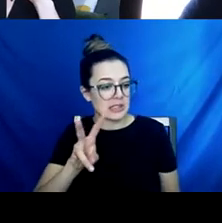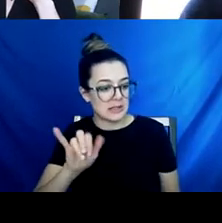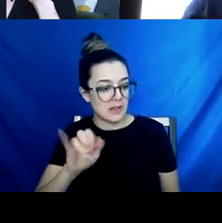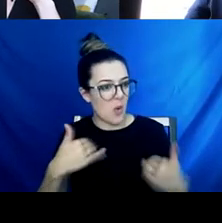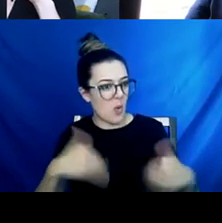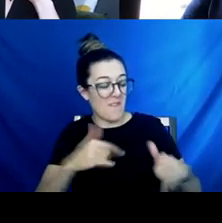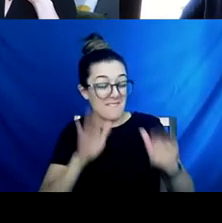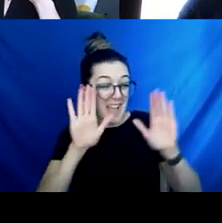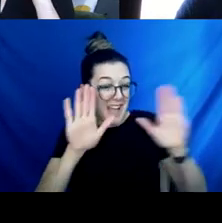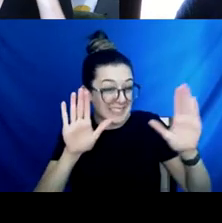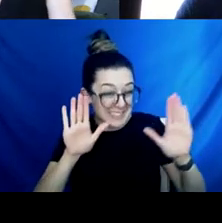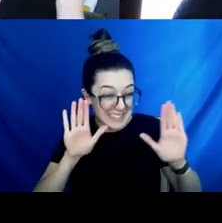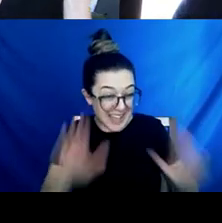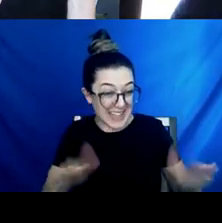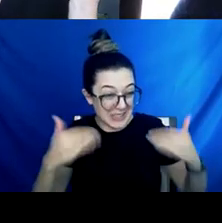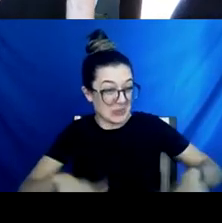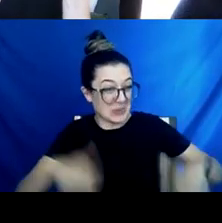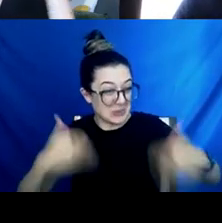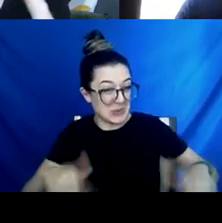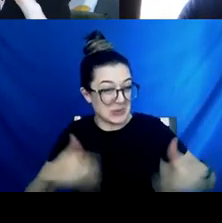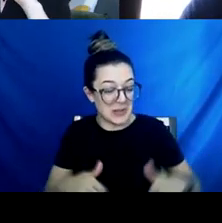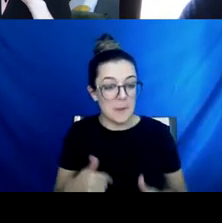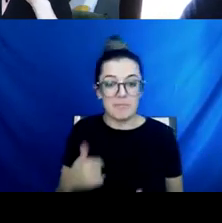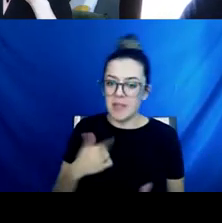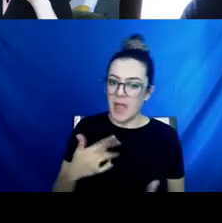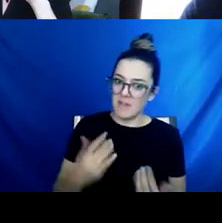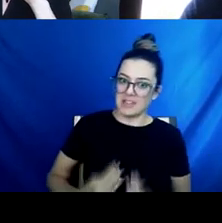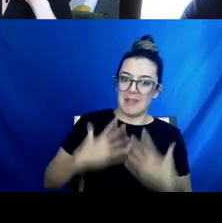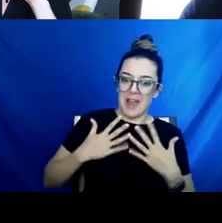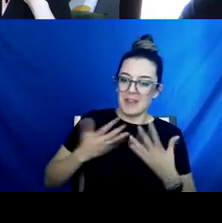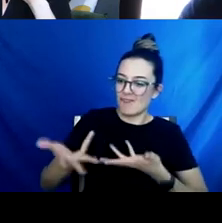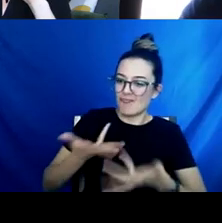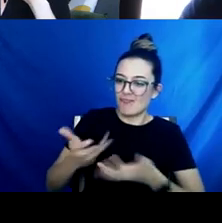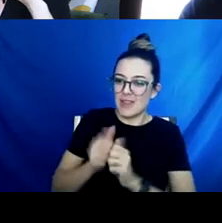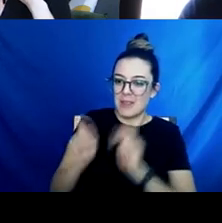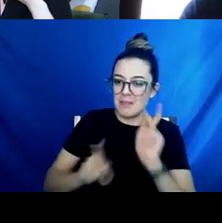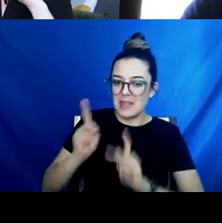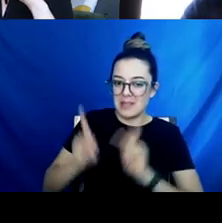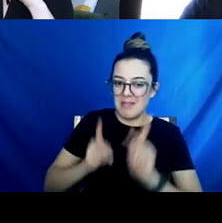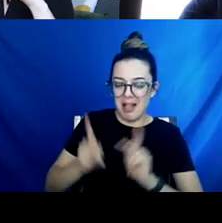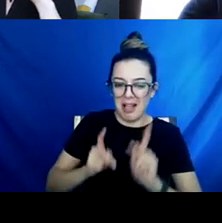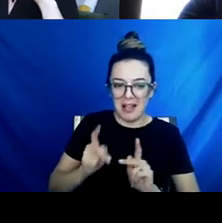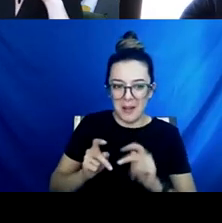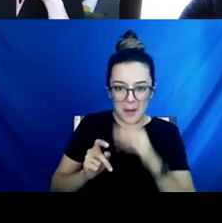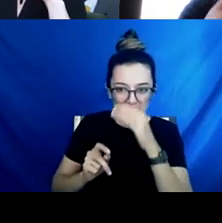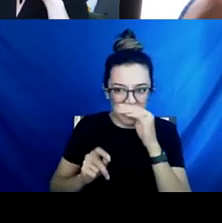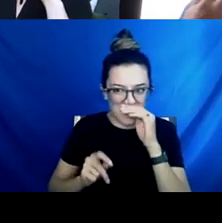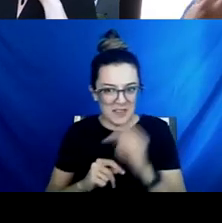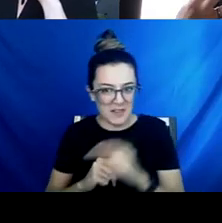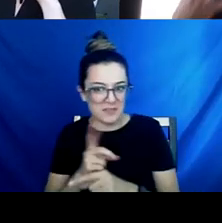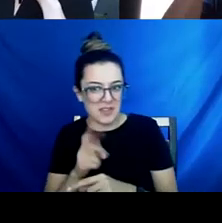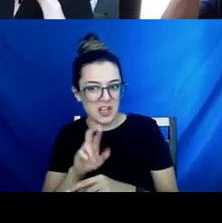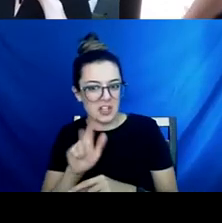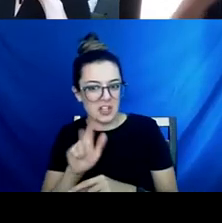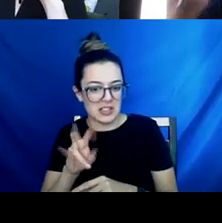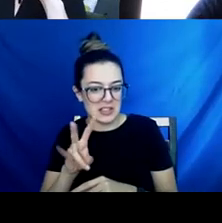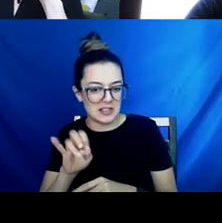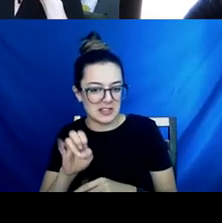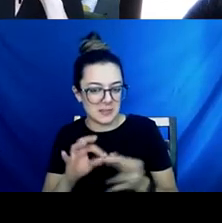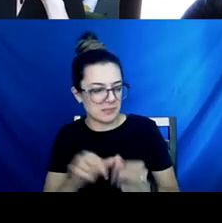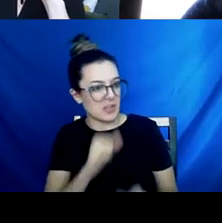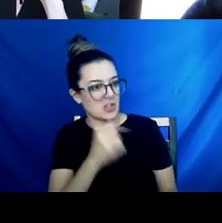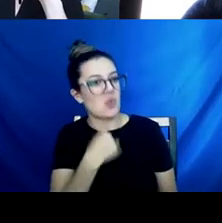Sorry, these are like non-answers because I don't No, know. actually, I mean, I was asking a question that's almost essentially impossible to answer, right?